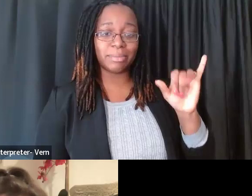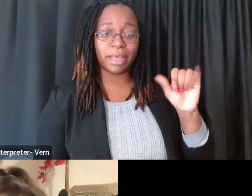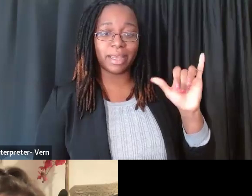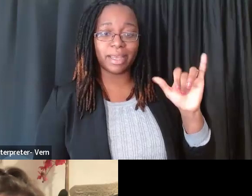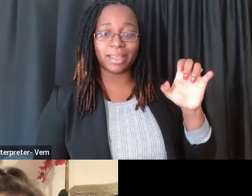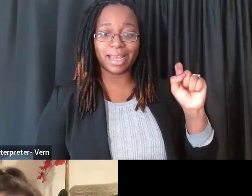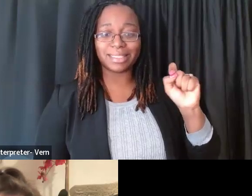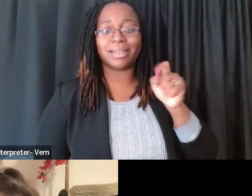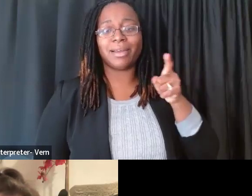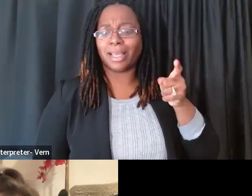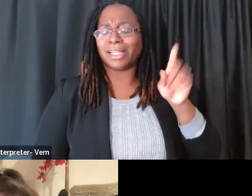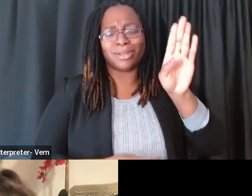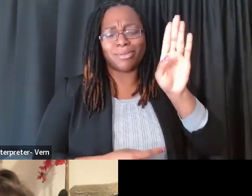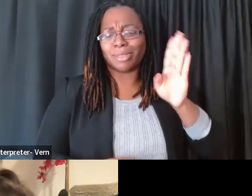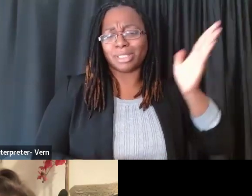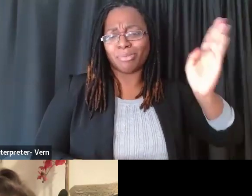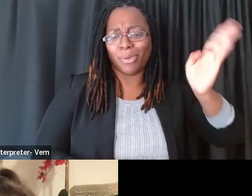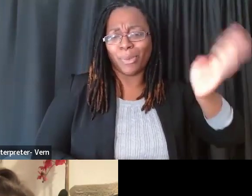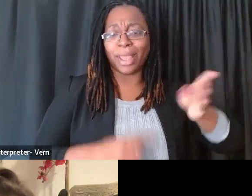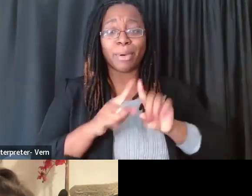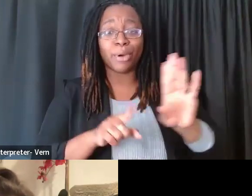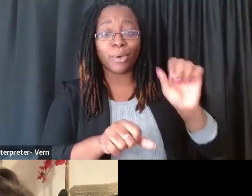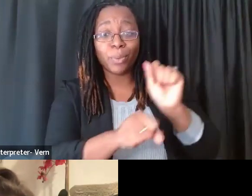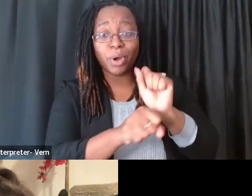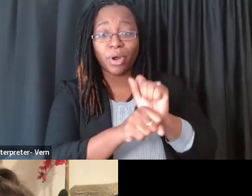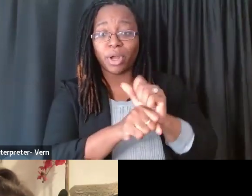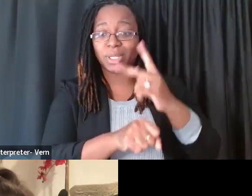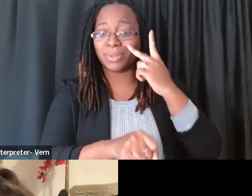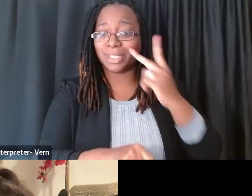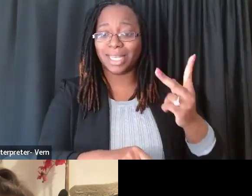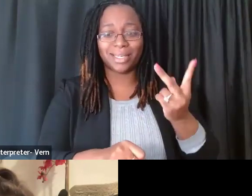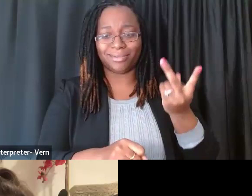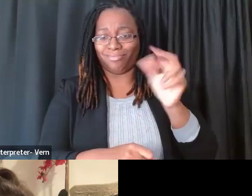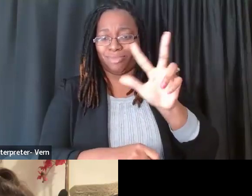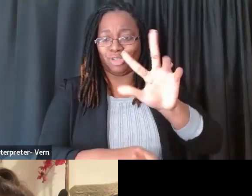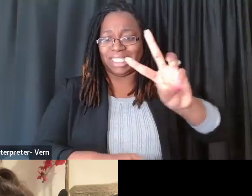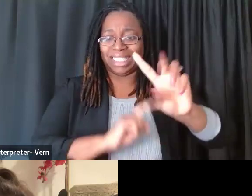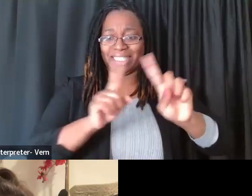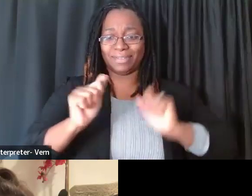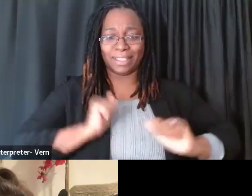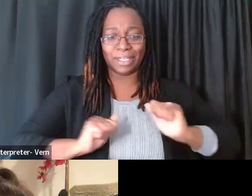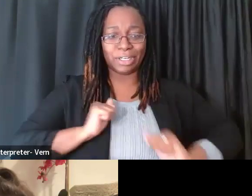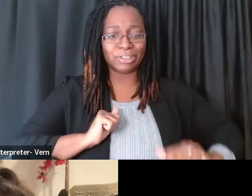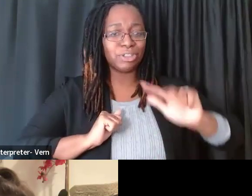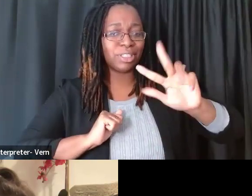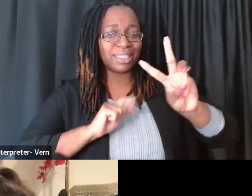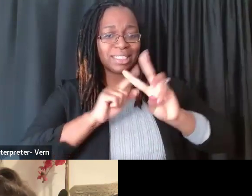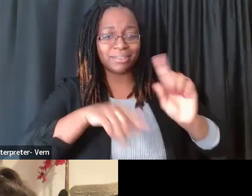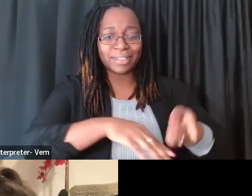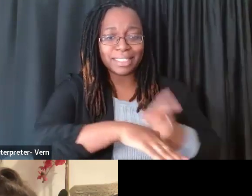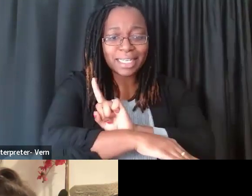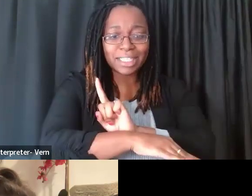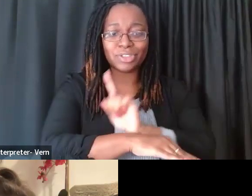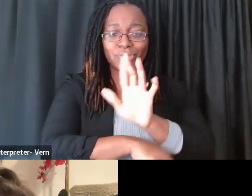three dozen stages all over the country. One of her favorite projects on which she collaborated with me was Our Daughters Like